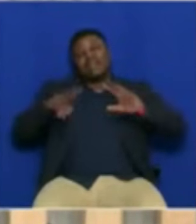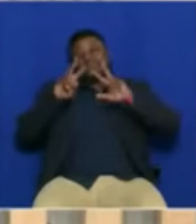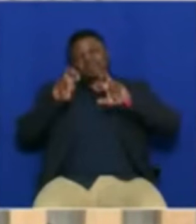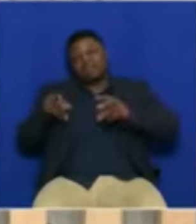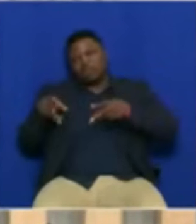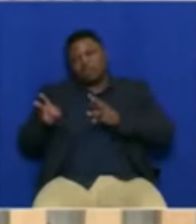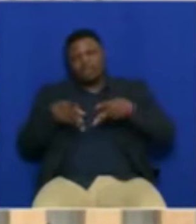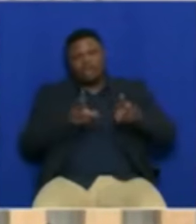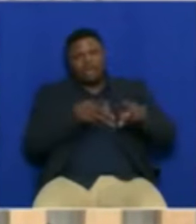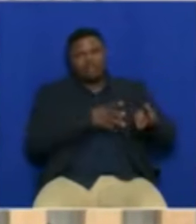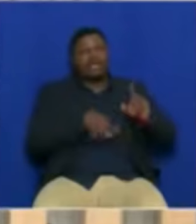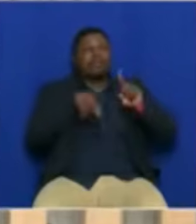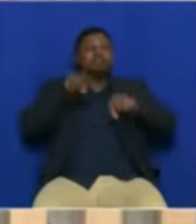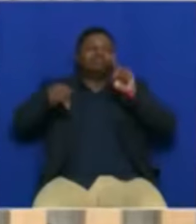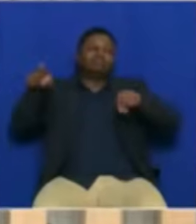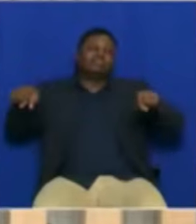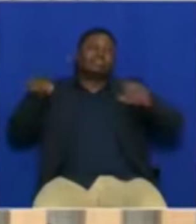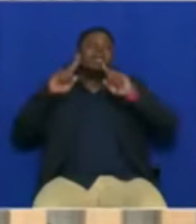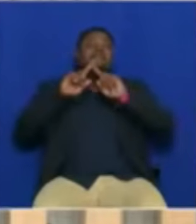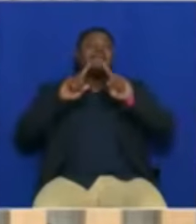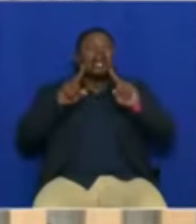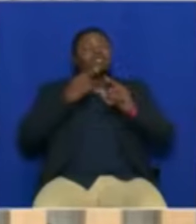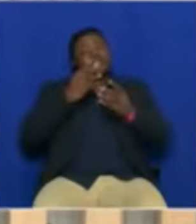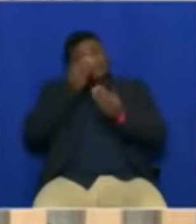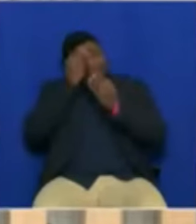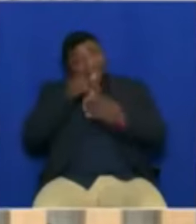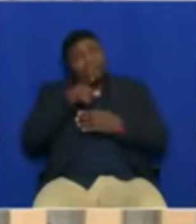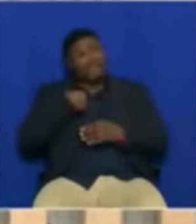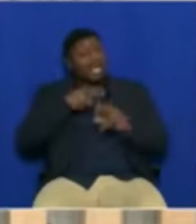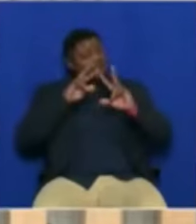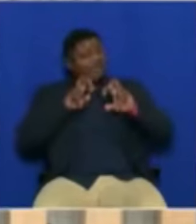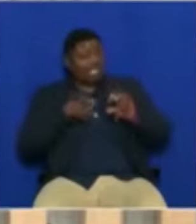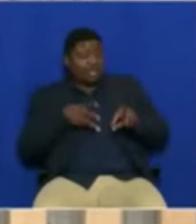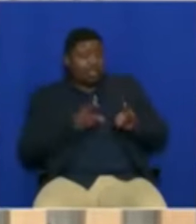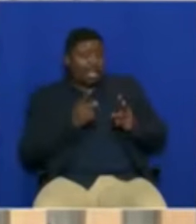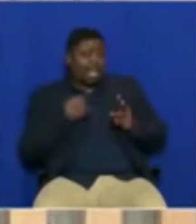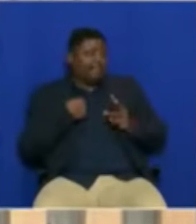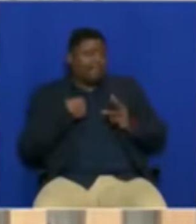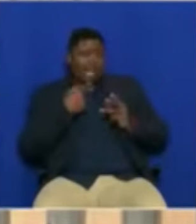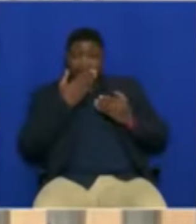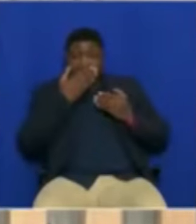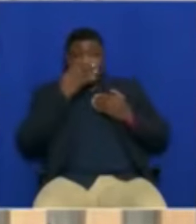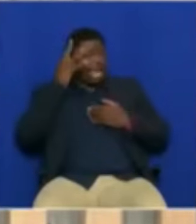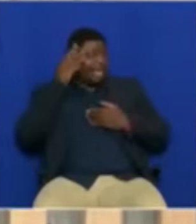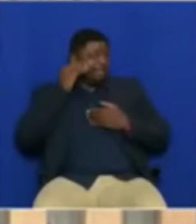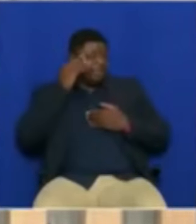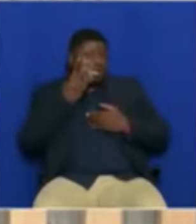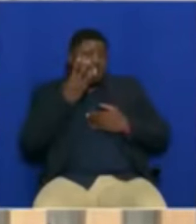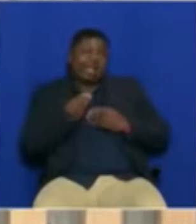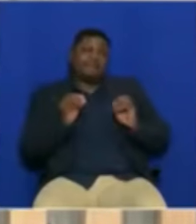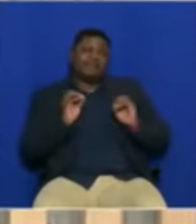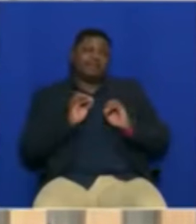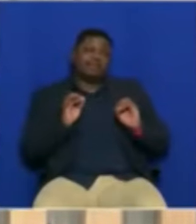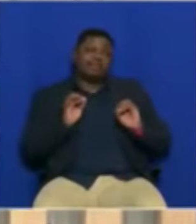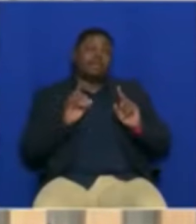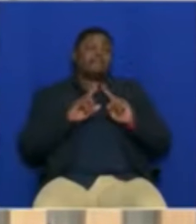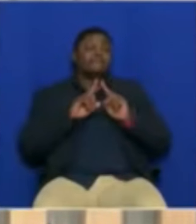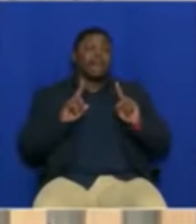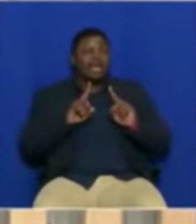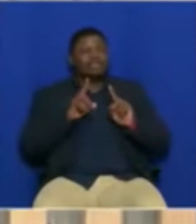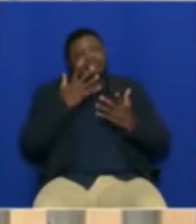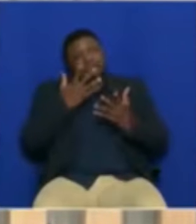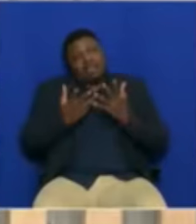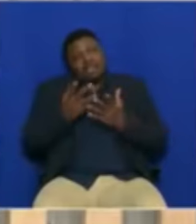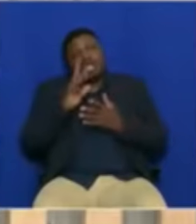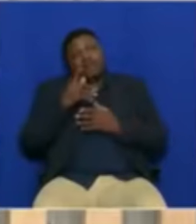catch up with something. Now, because of time, I would like you to listen carefully to what I'm going to propose to you and correct me if